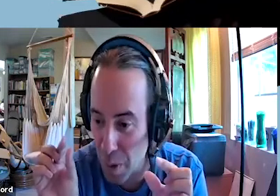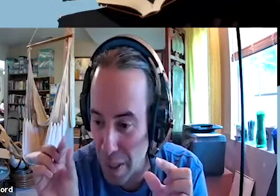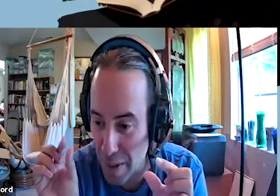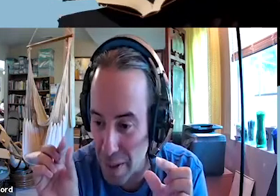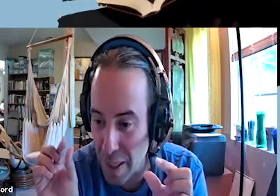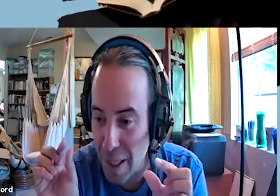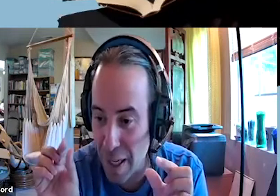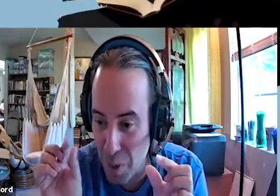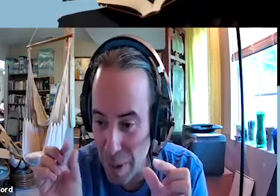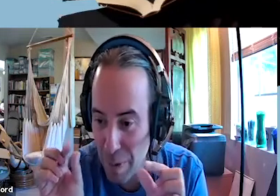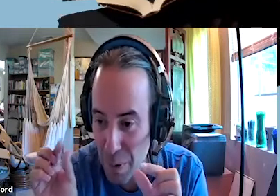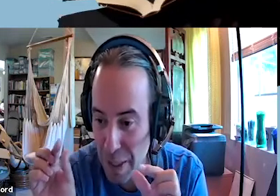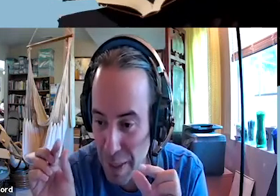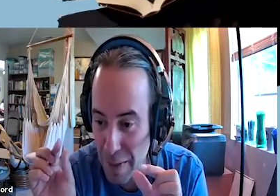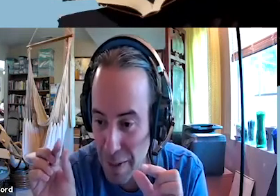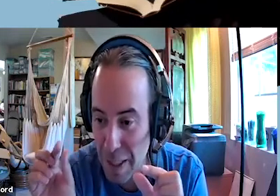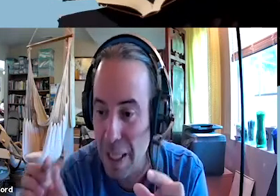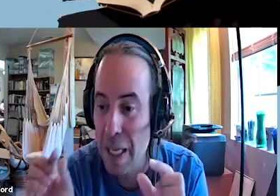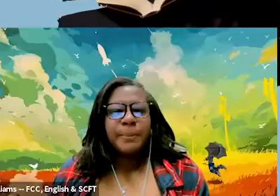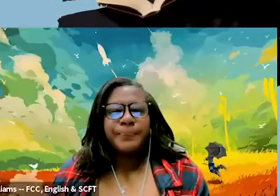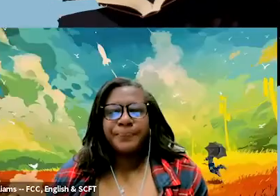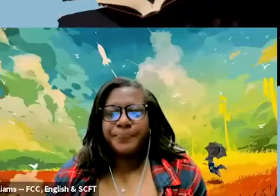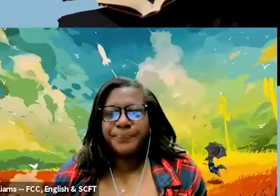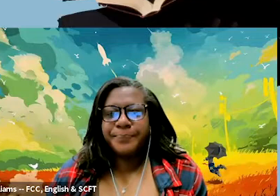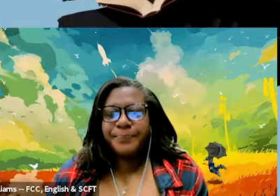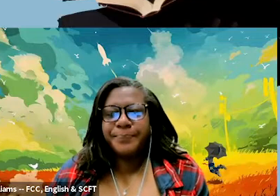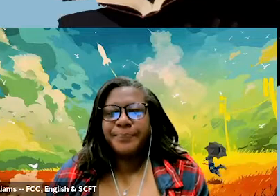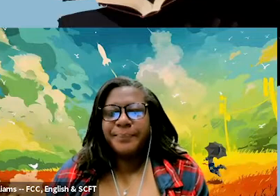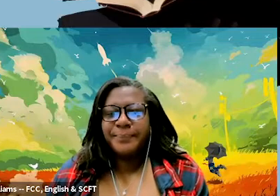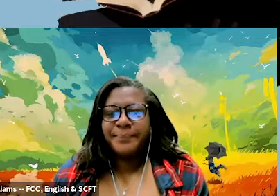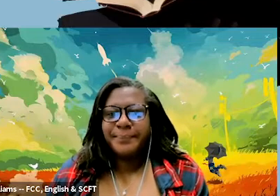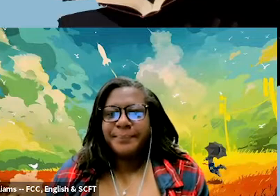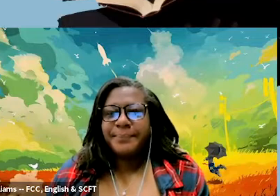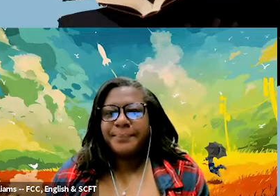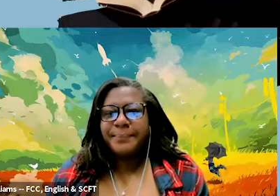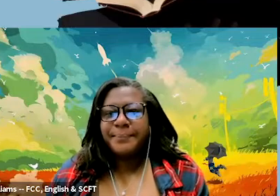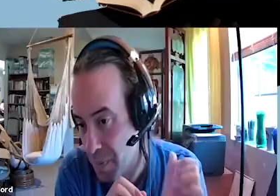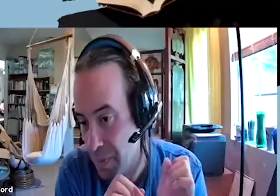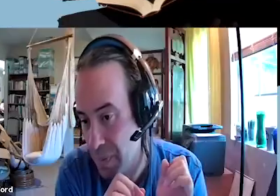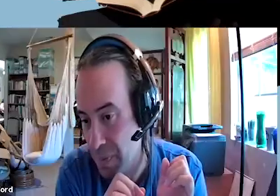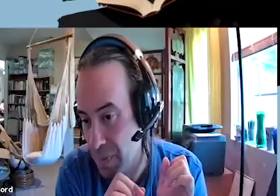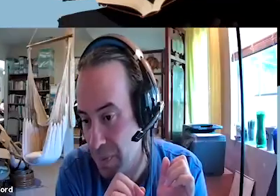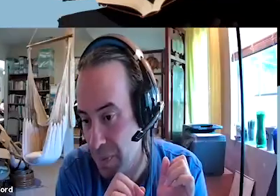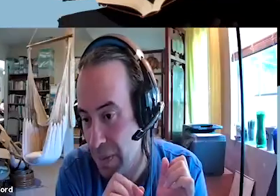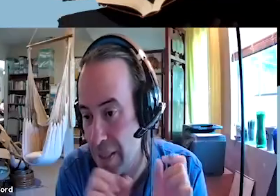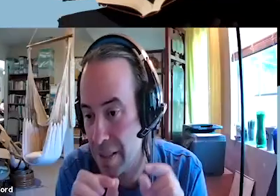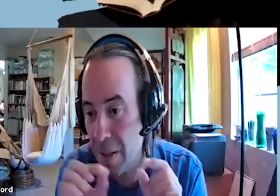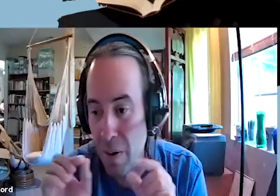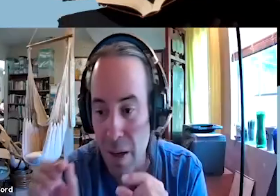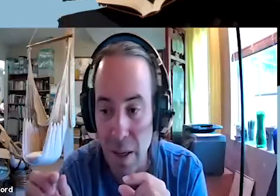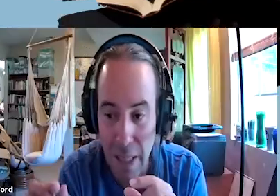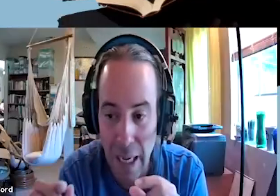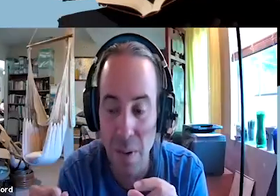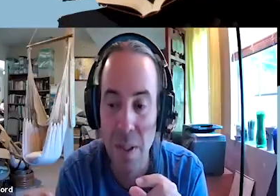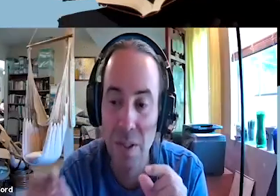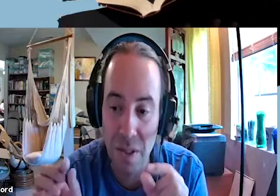talking about coordinators who may be full-time faculty. They still are not allowed to discipline you. They still